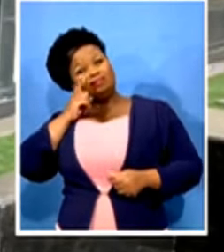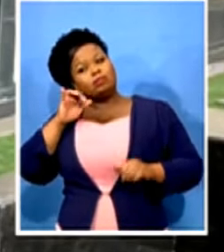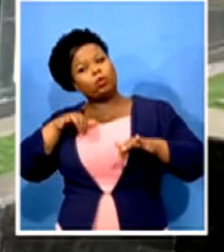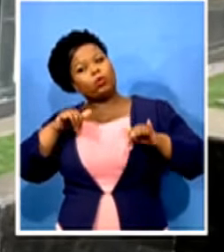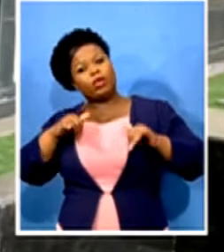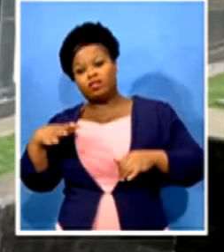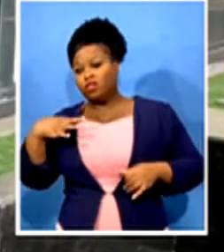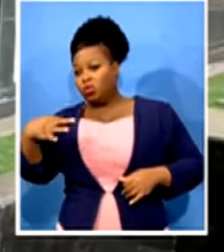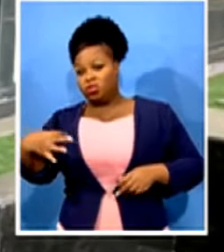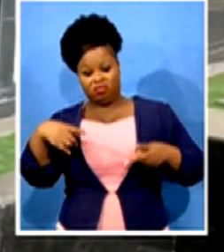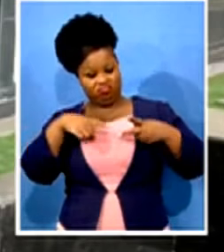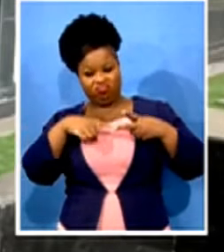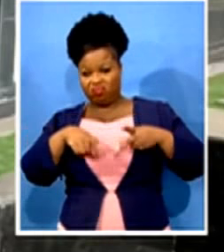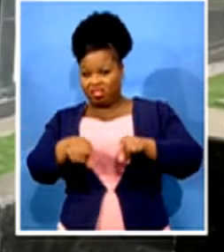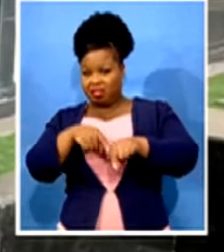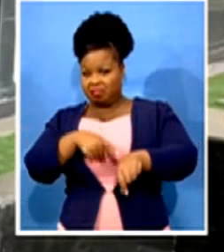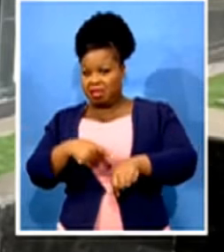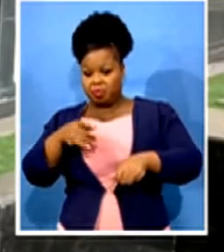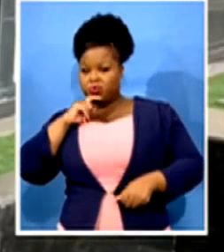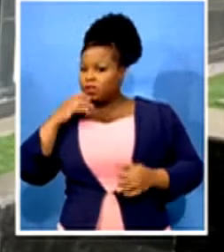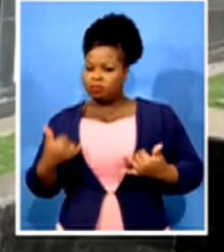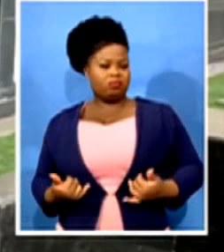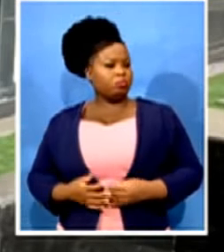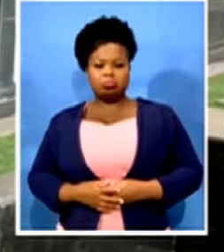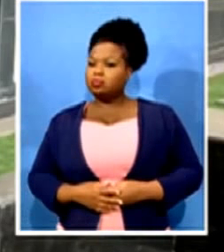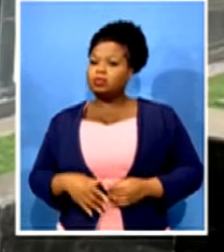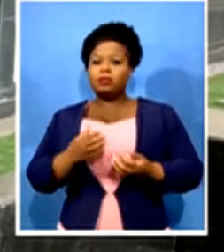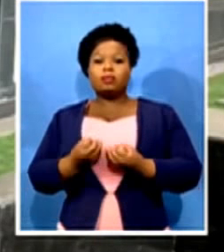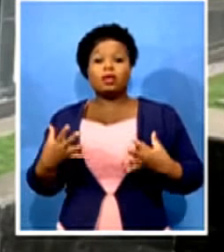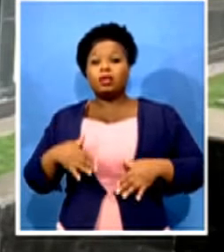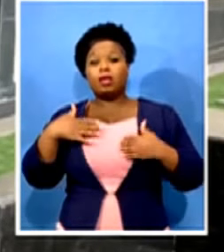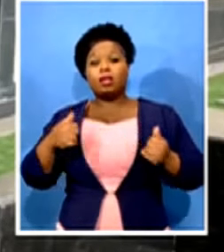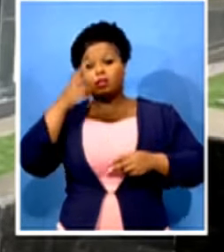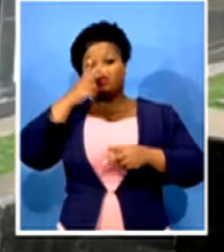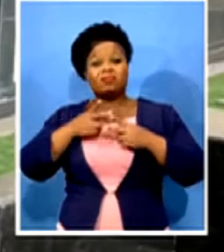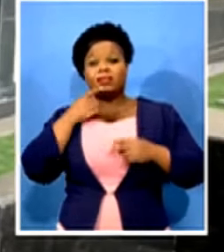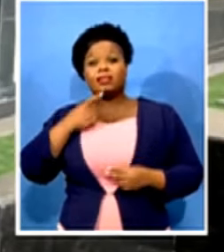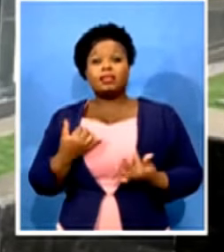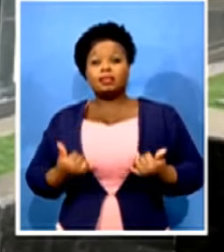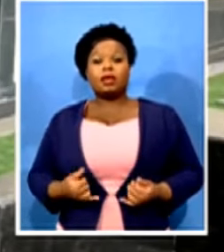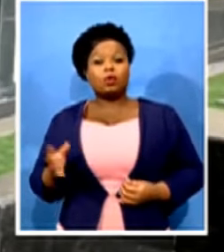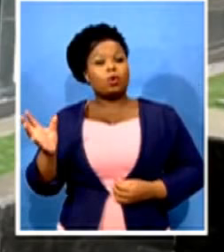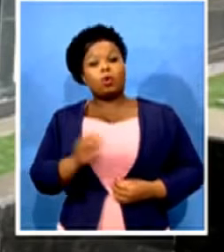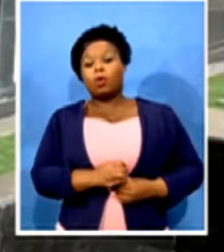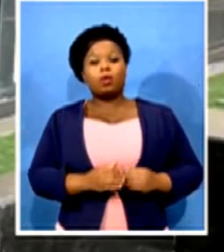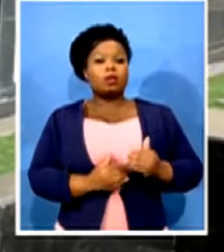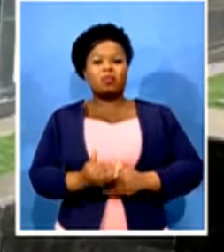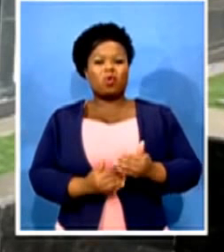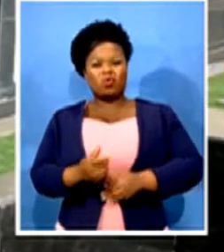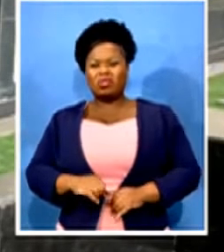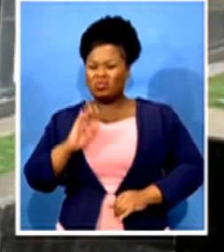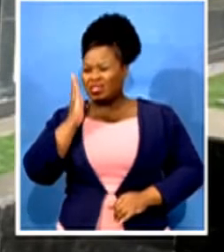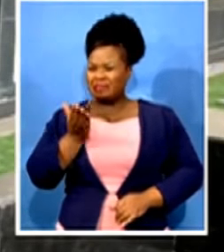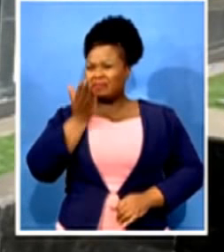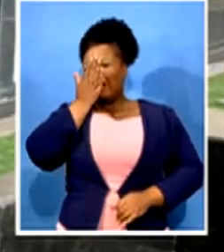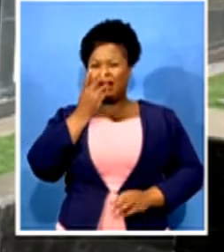many health professionals who've questioned this as well, saying the entire approval process was opaque. There was no reason behind